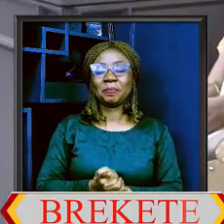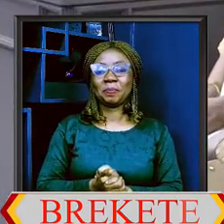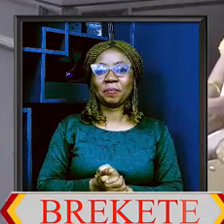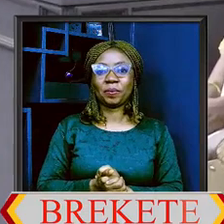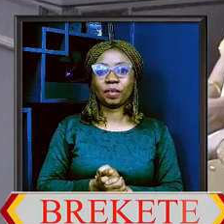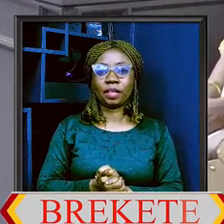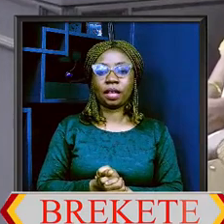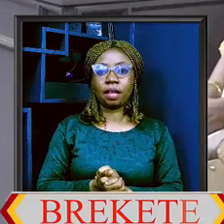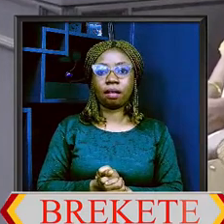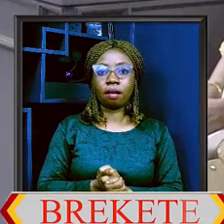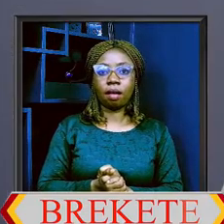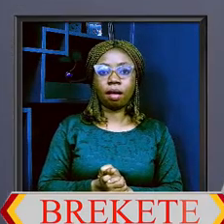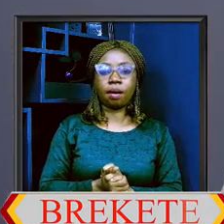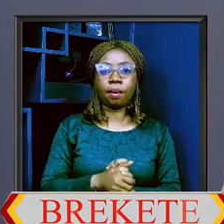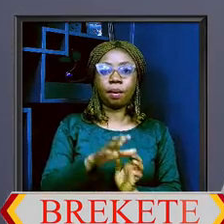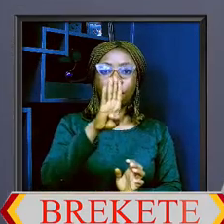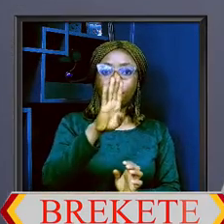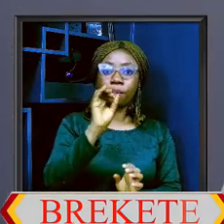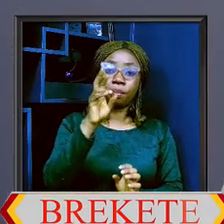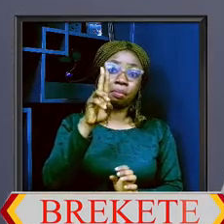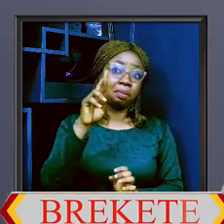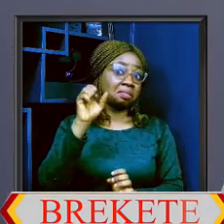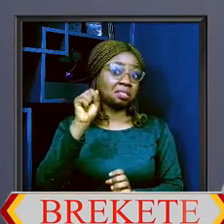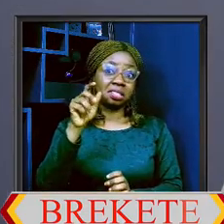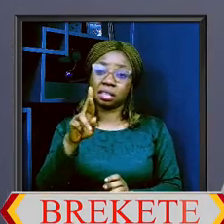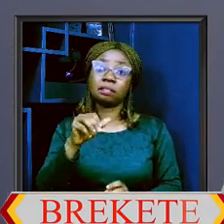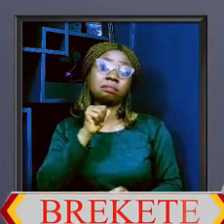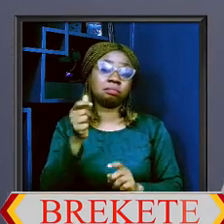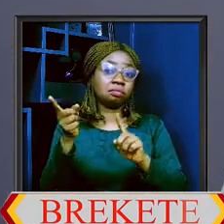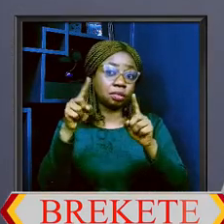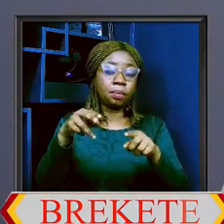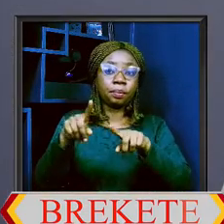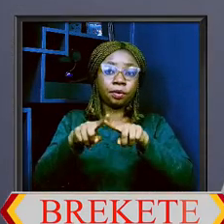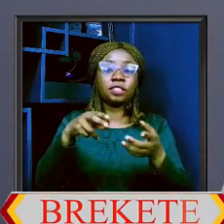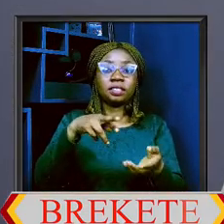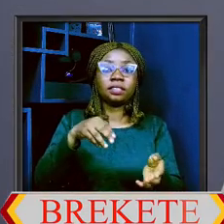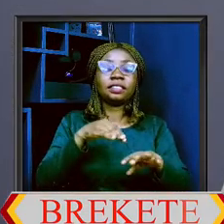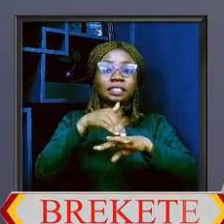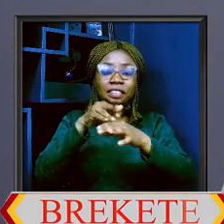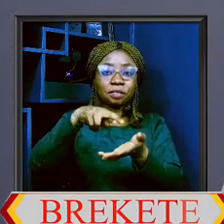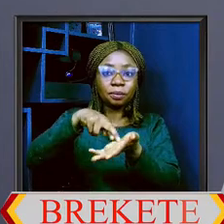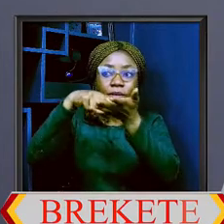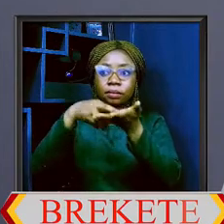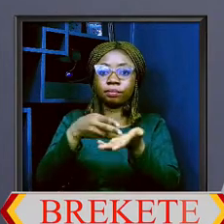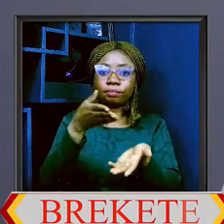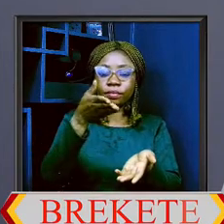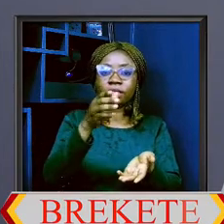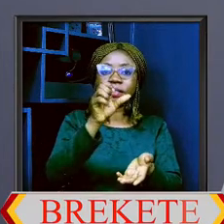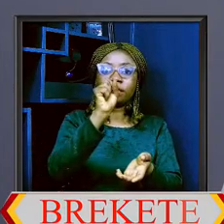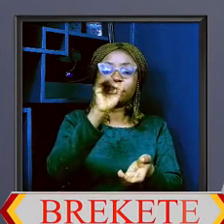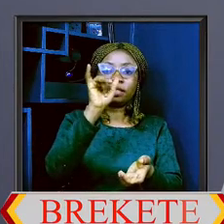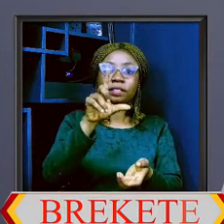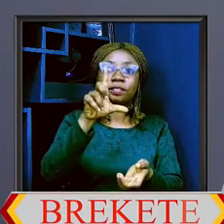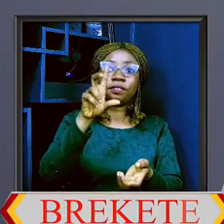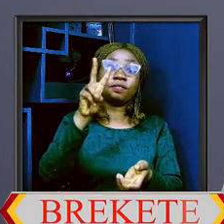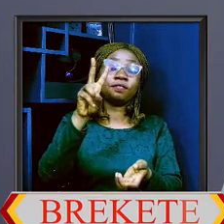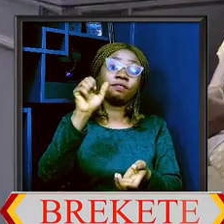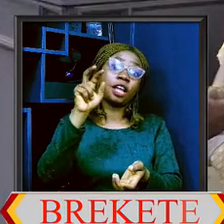Rebecca our BOS could not make it but he sent a representative we have Mr sanus